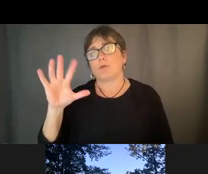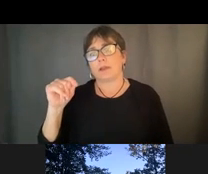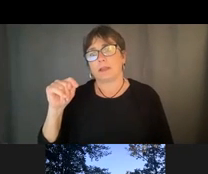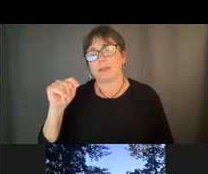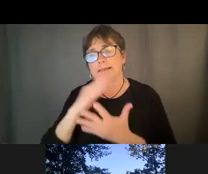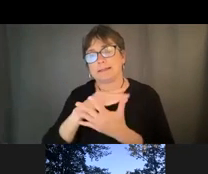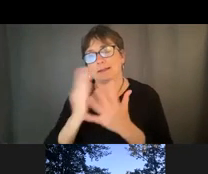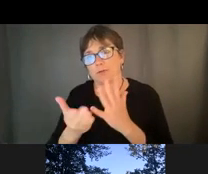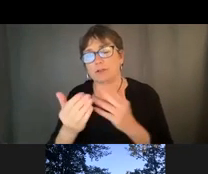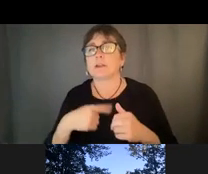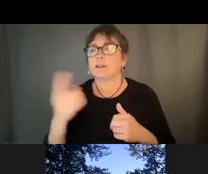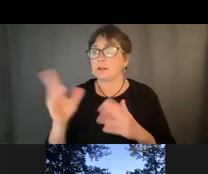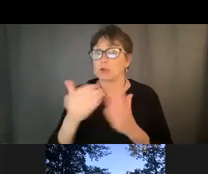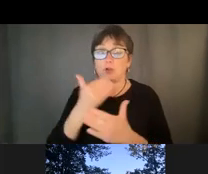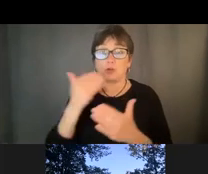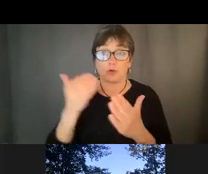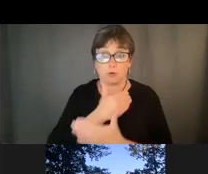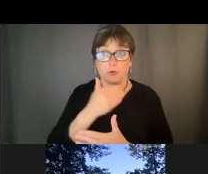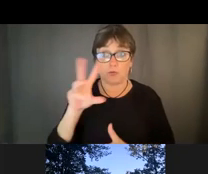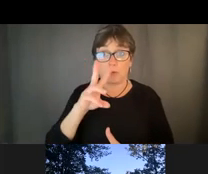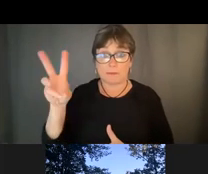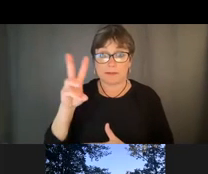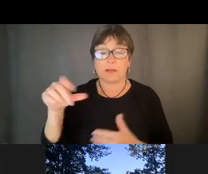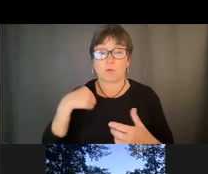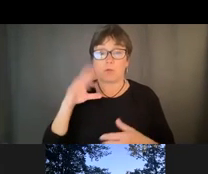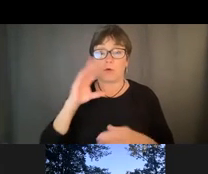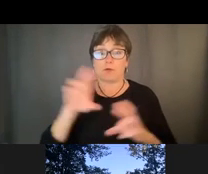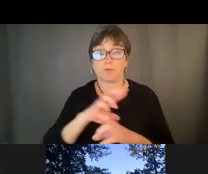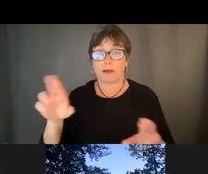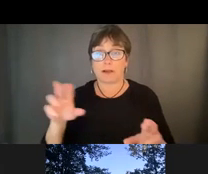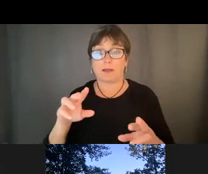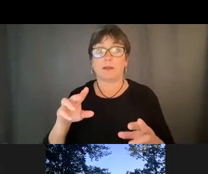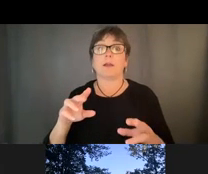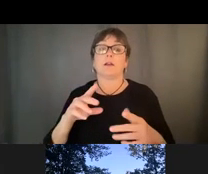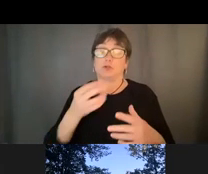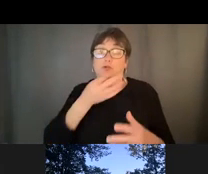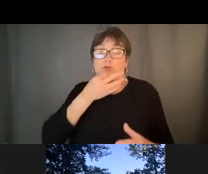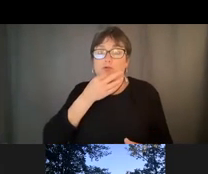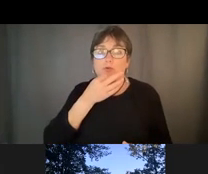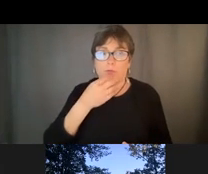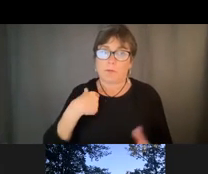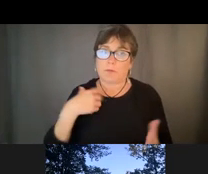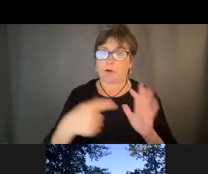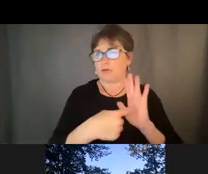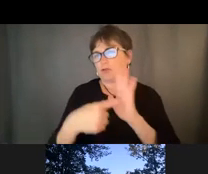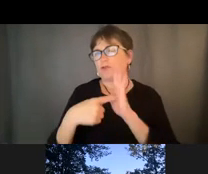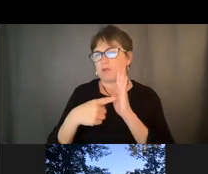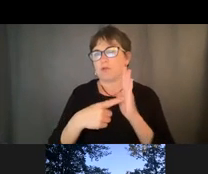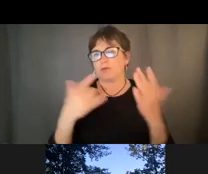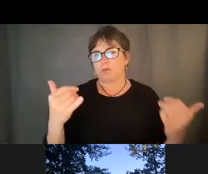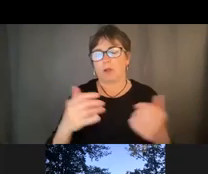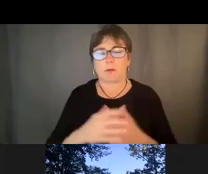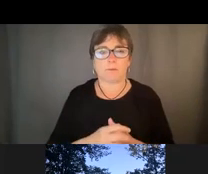have a page there that'll be ready when that launches also, but we wanted to make this available to you today. So this top